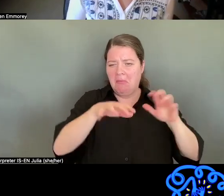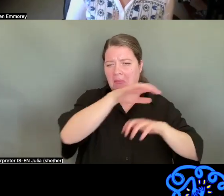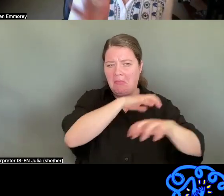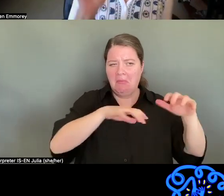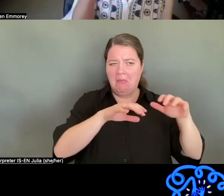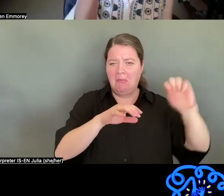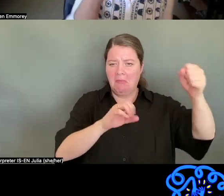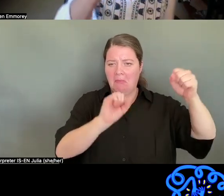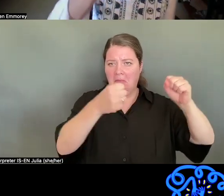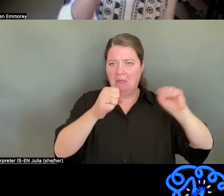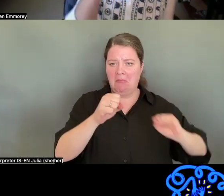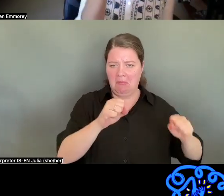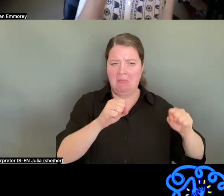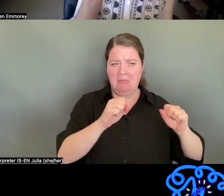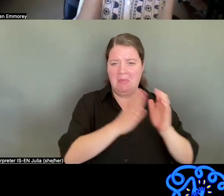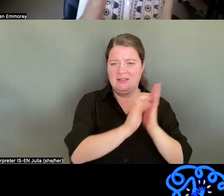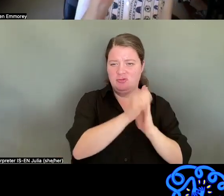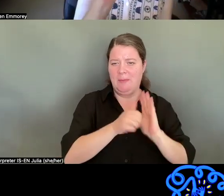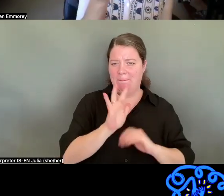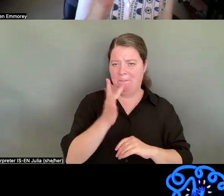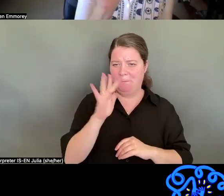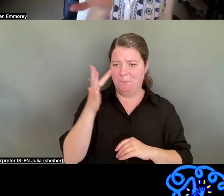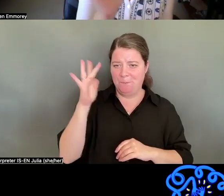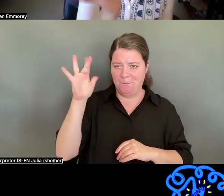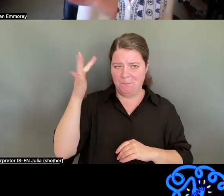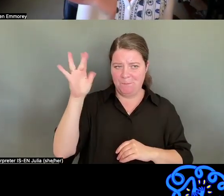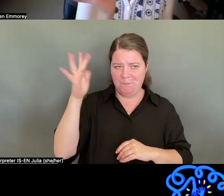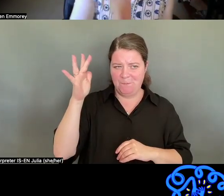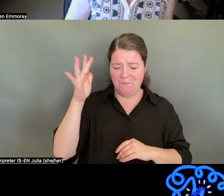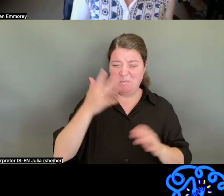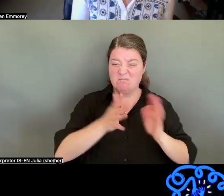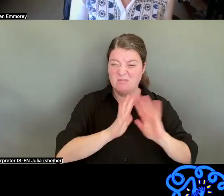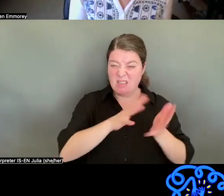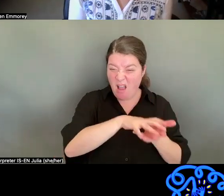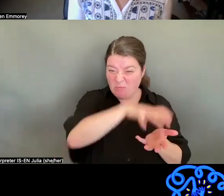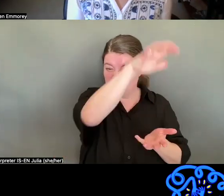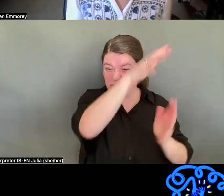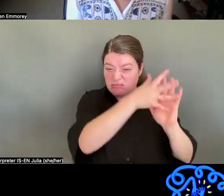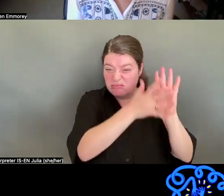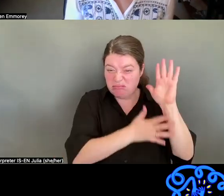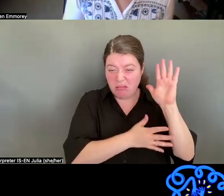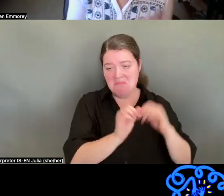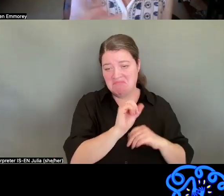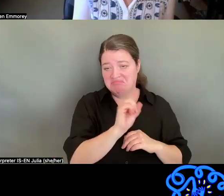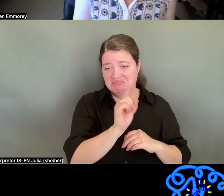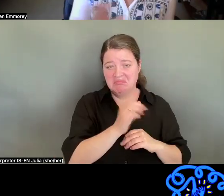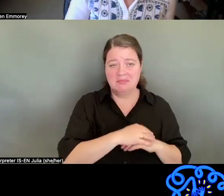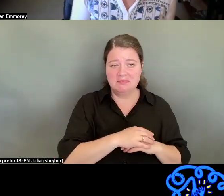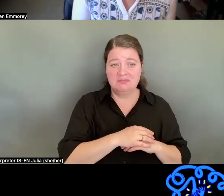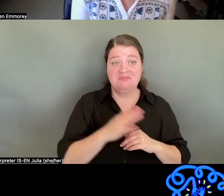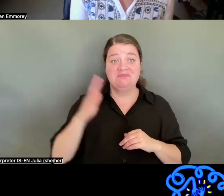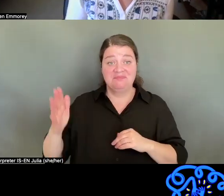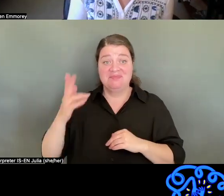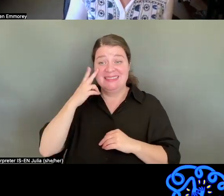neighborhood made up with this hand shape, not that many signs, okay? A dense neighborhood I've shown on the right